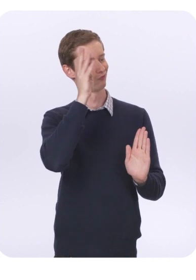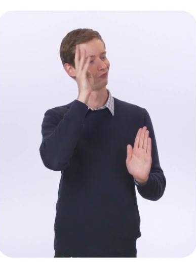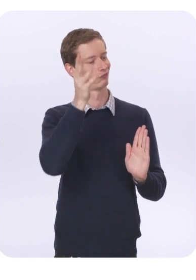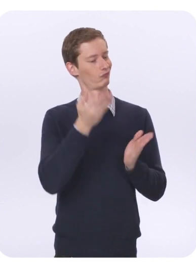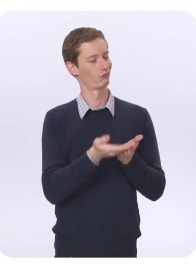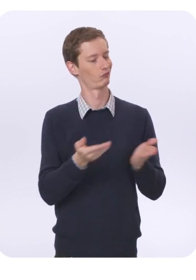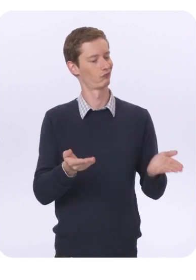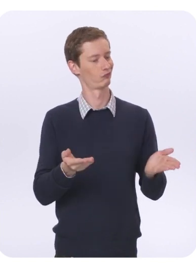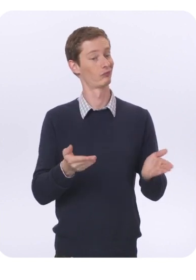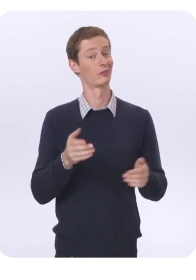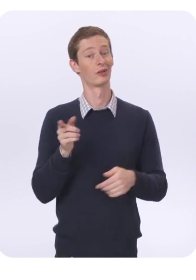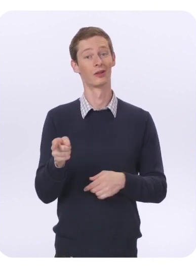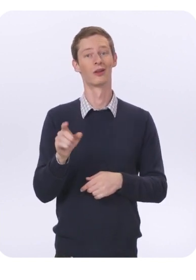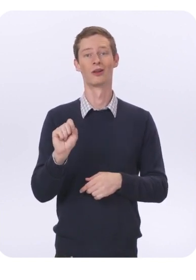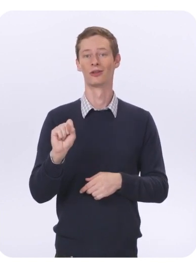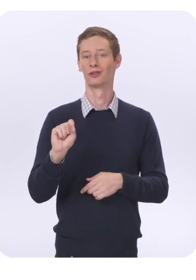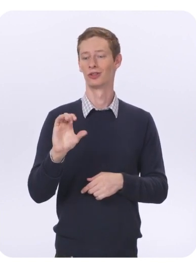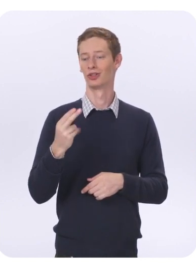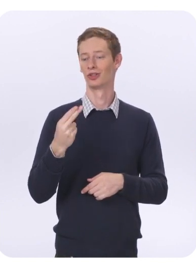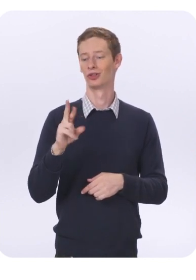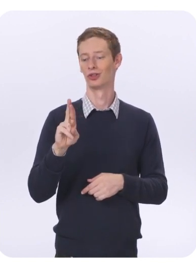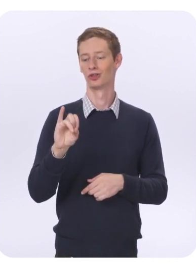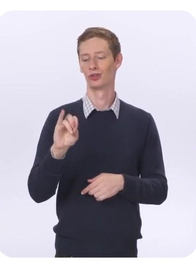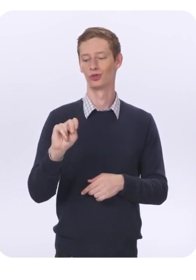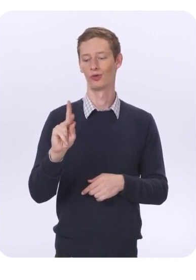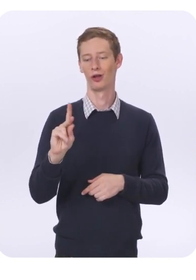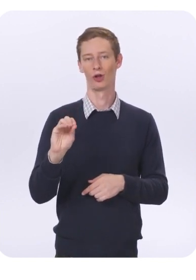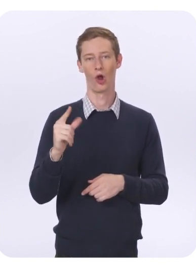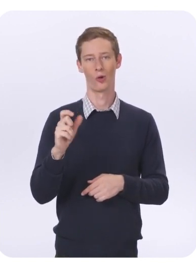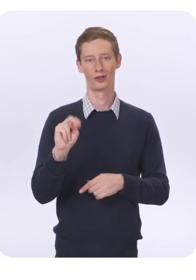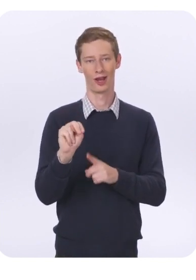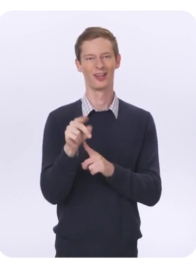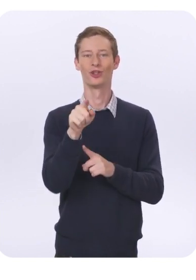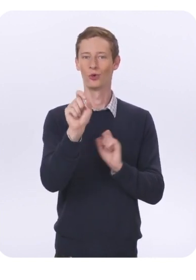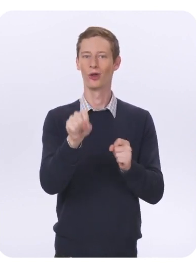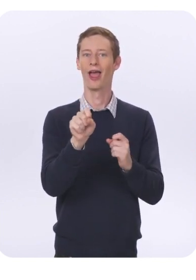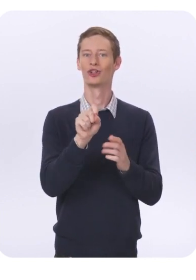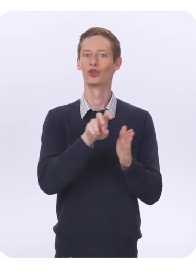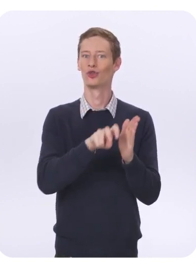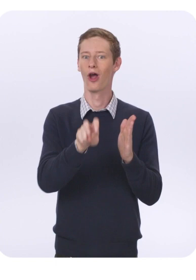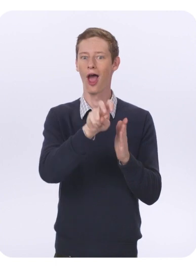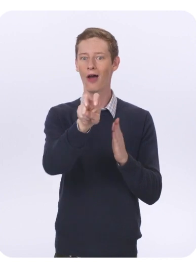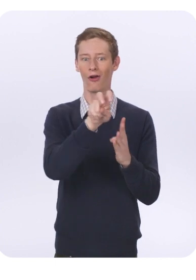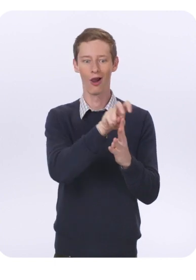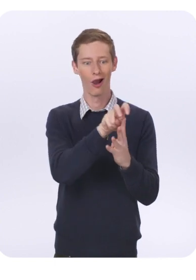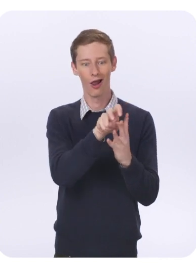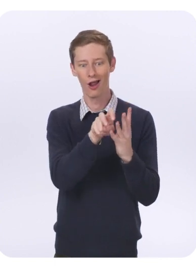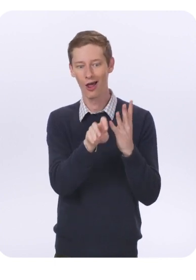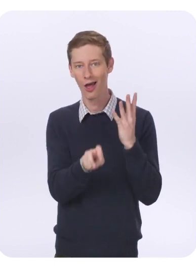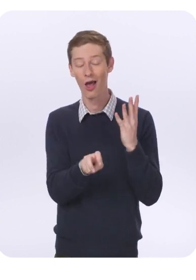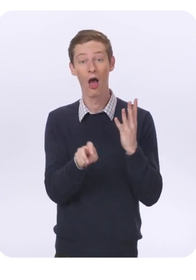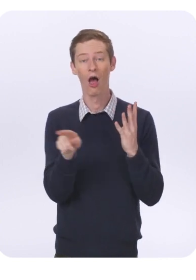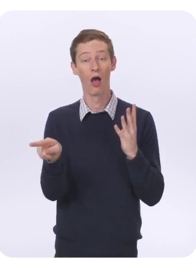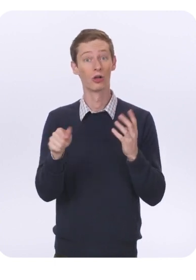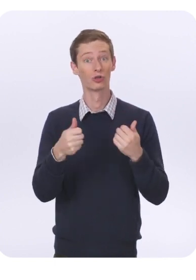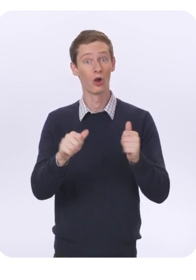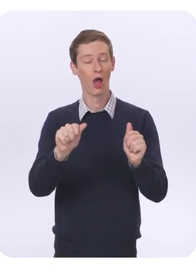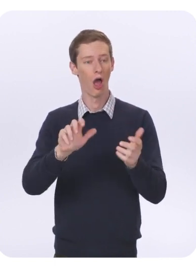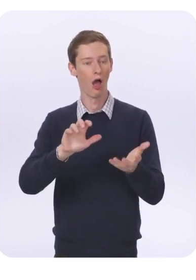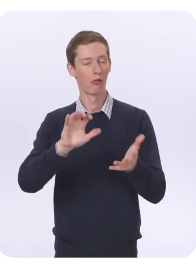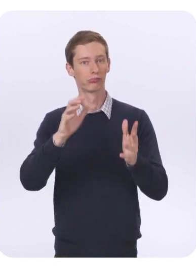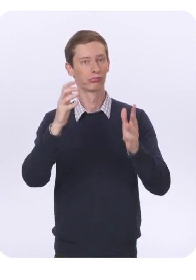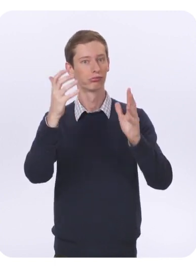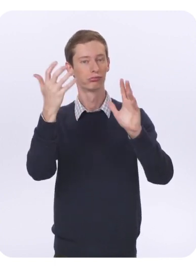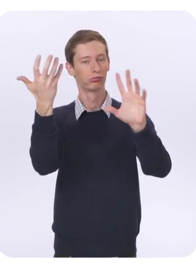that lets you travel and manipulate scale. But the presentation goes horribly wrong, and together you have to deal with